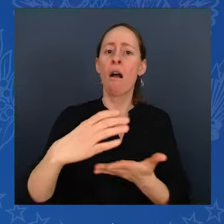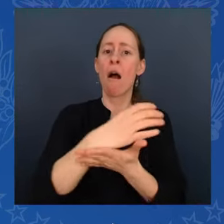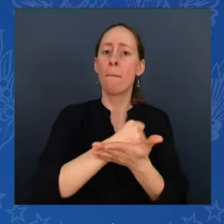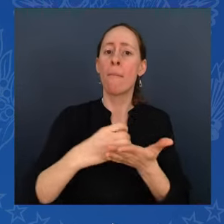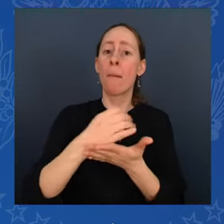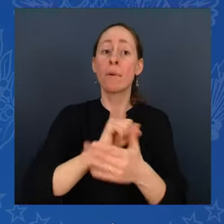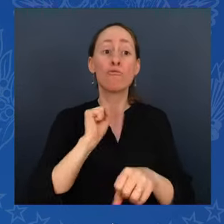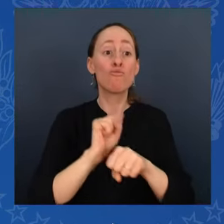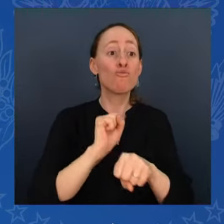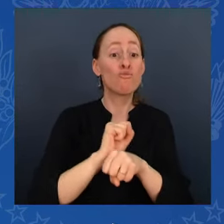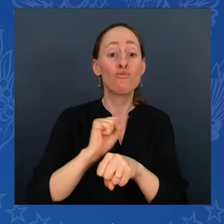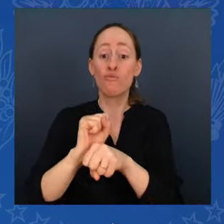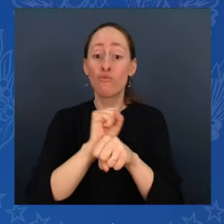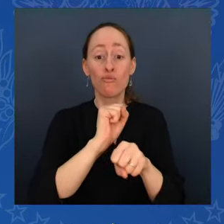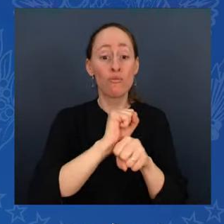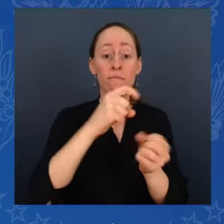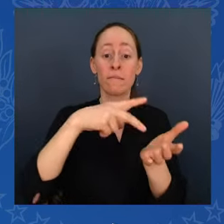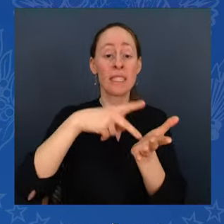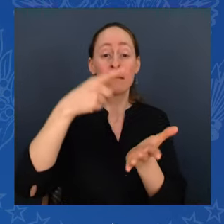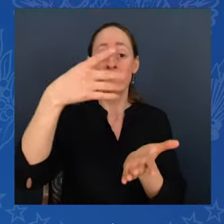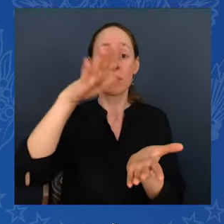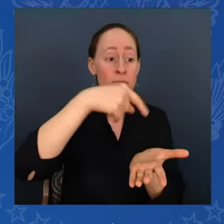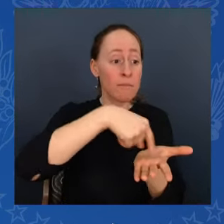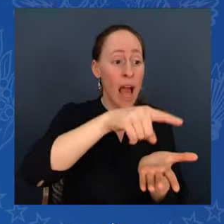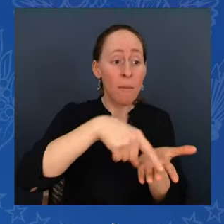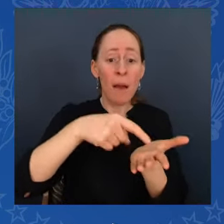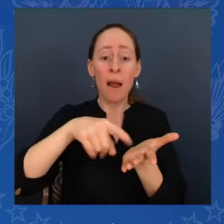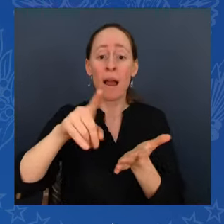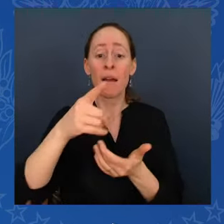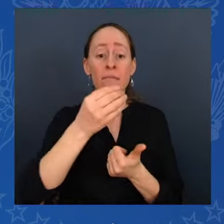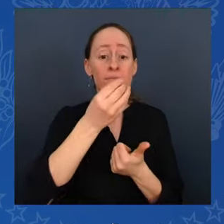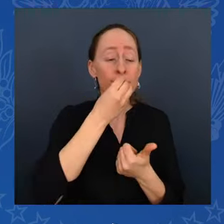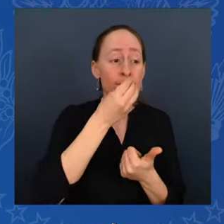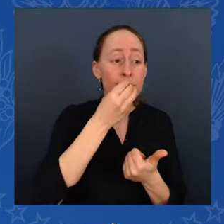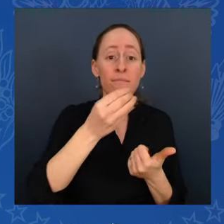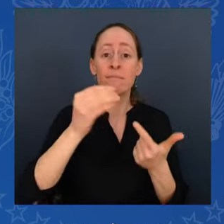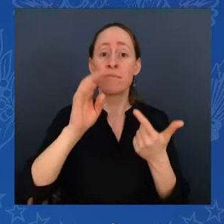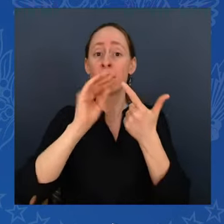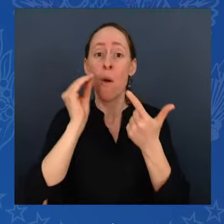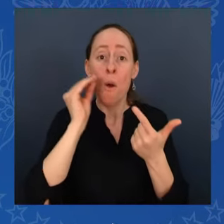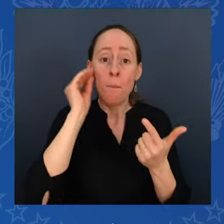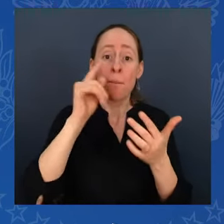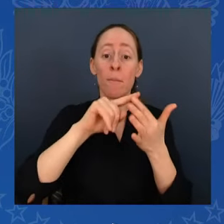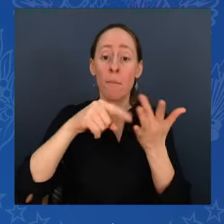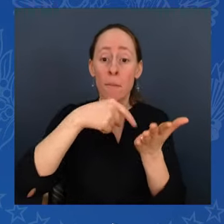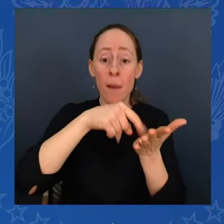and food. A lot of people didn't have the means to pay 10%. So I was able to,